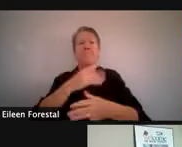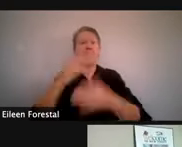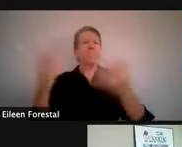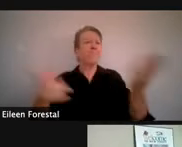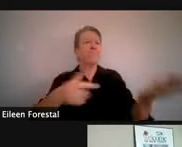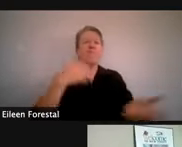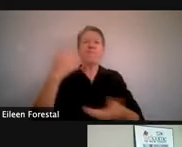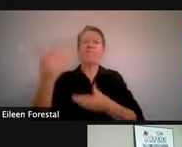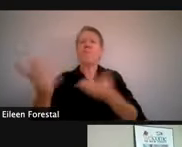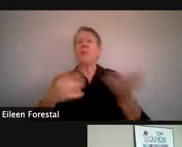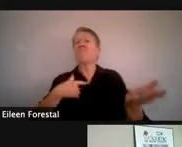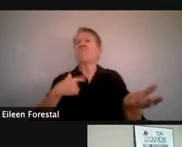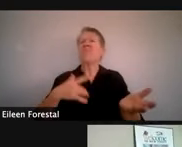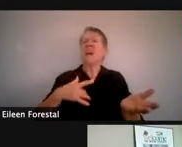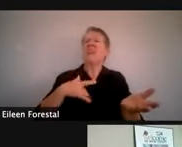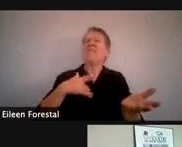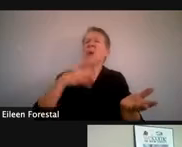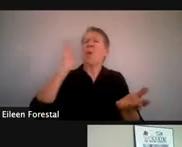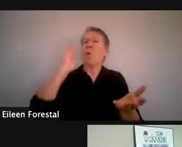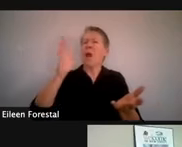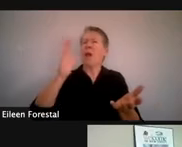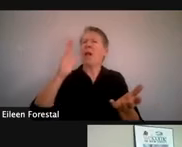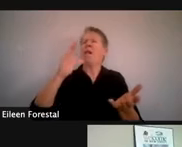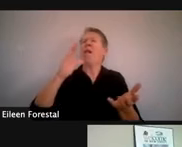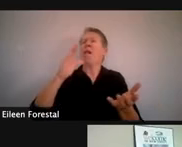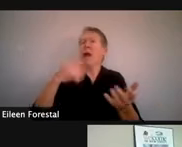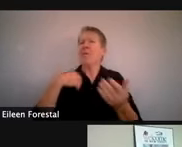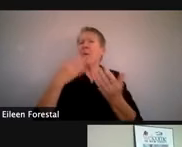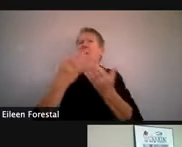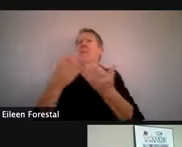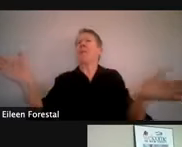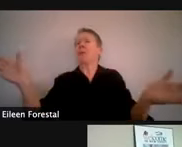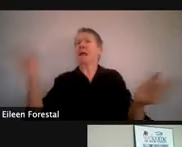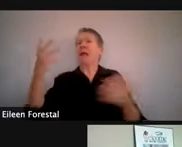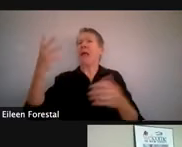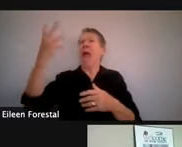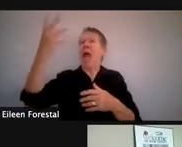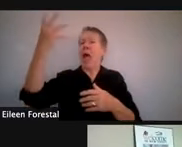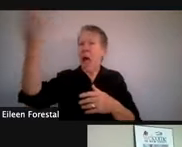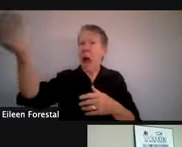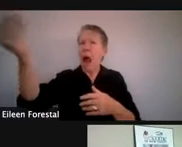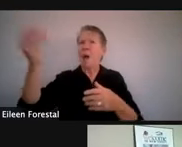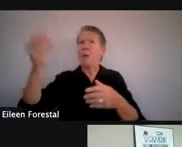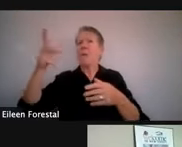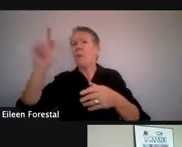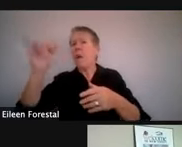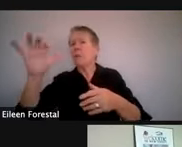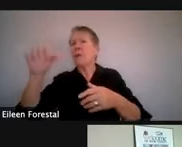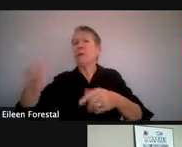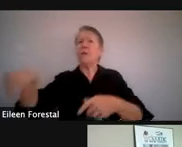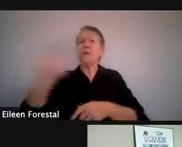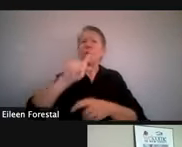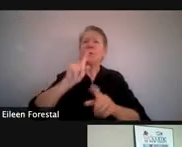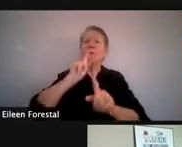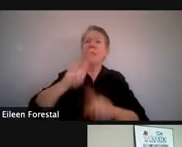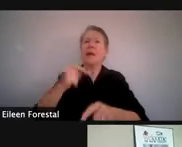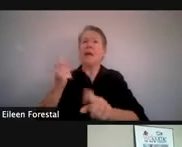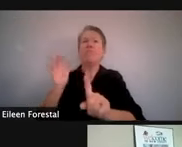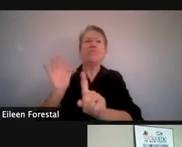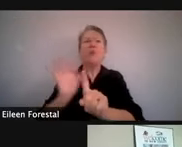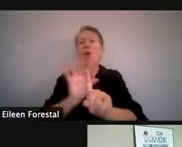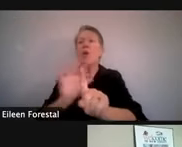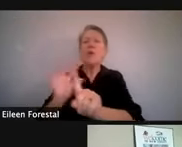one public outing, and hopefully we can attach a press gaggle, socially distant press gaggle to that in the